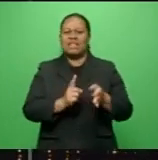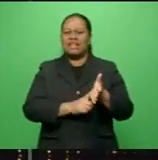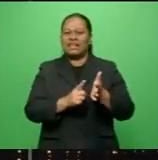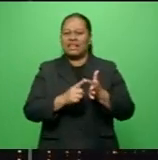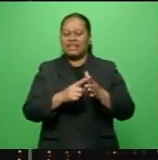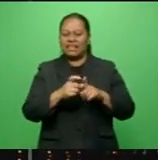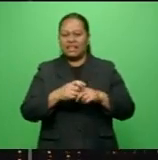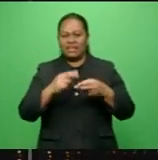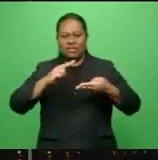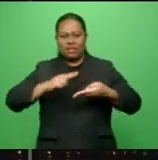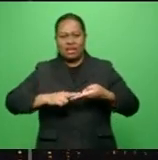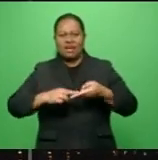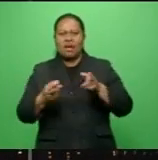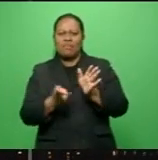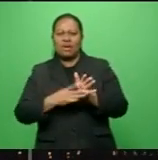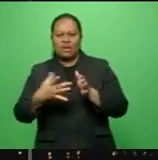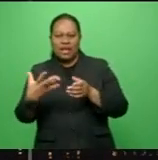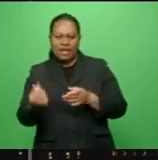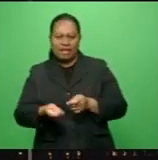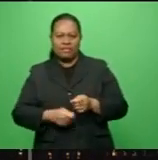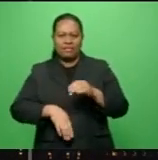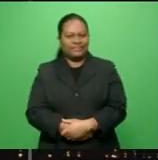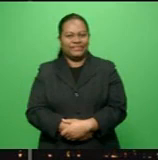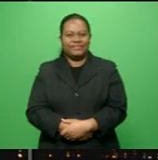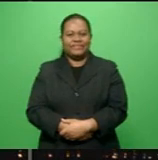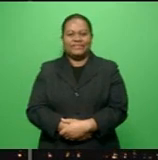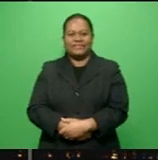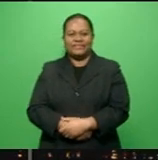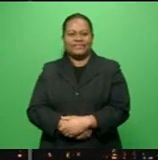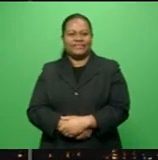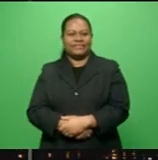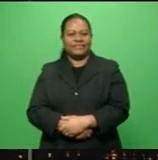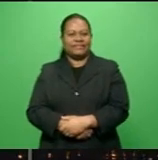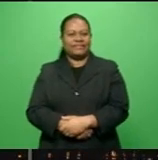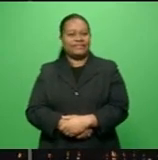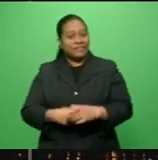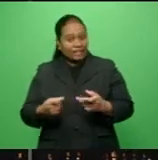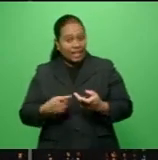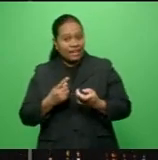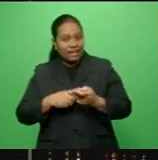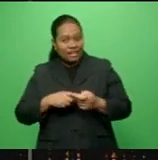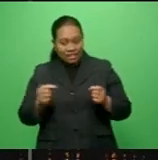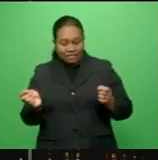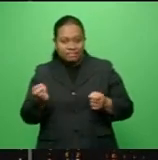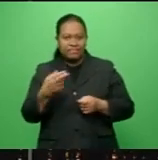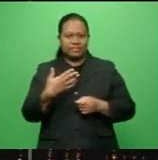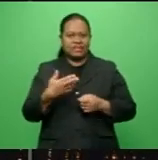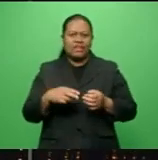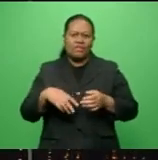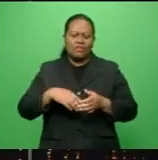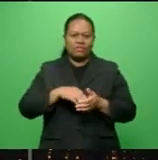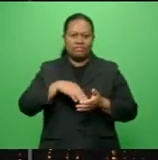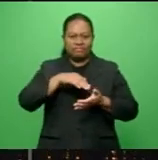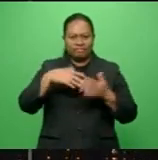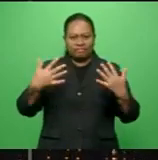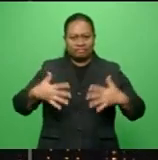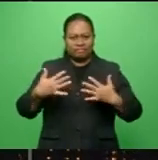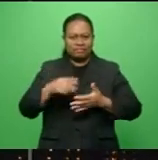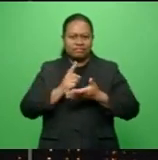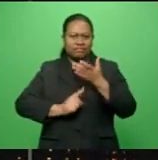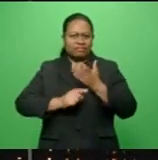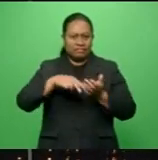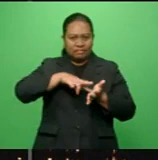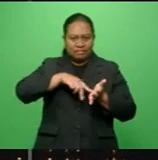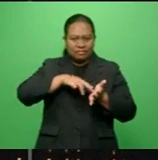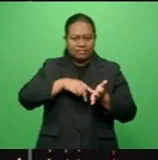United. Mohamed Salah scored a hat-trick for Liverpool. In other results from the NRL, the Titans beat Broncos 18-6